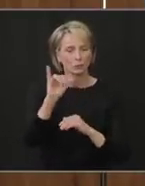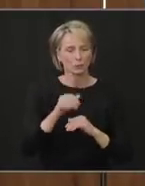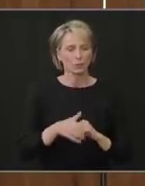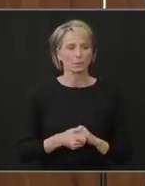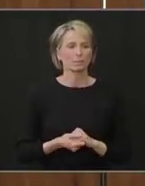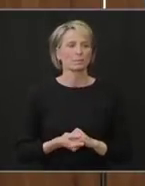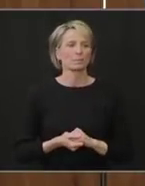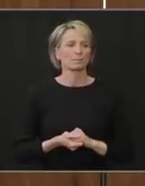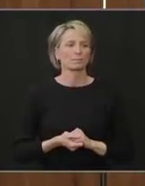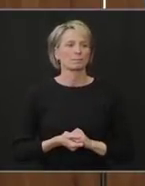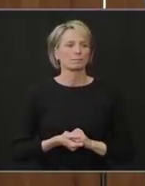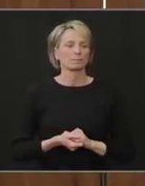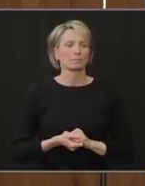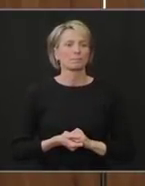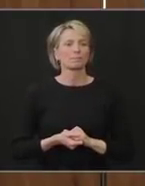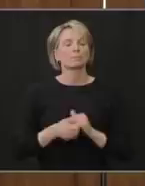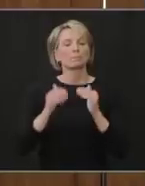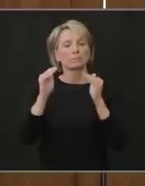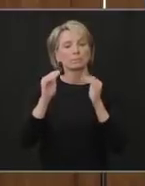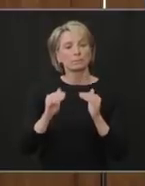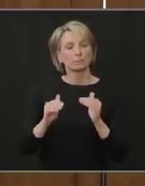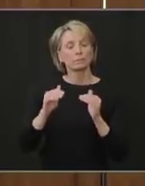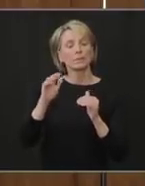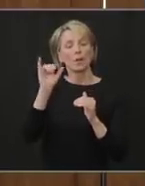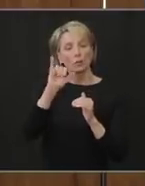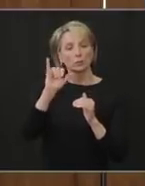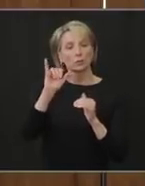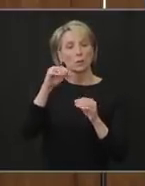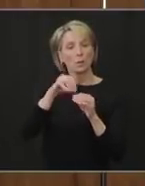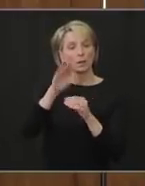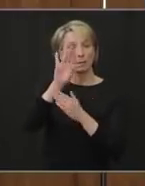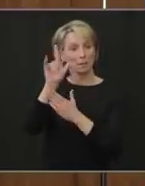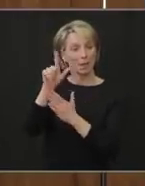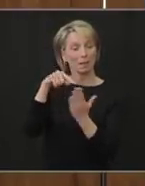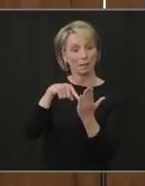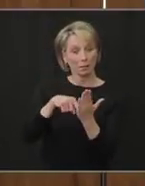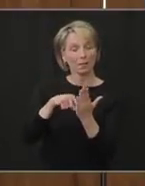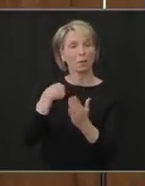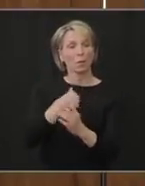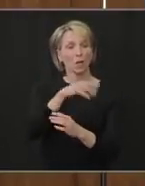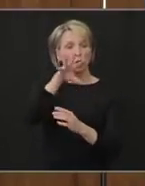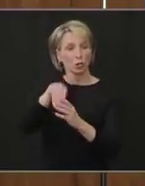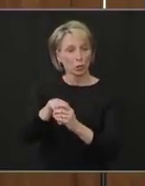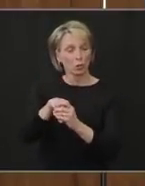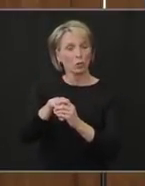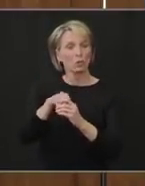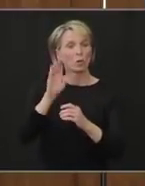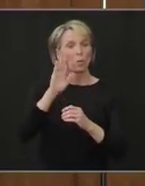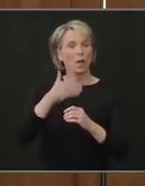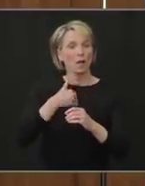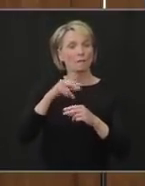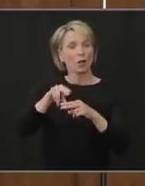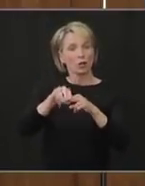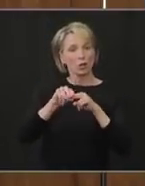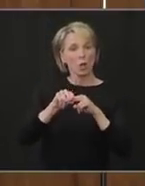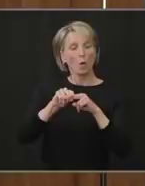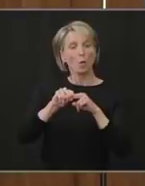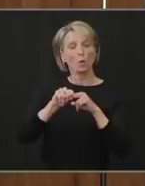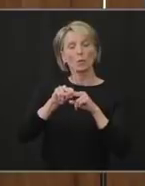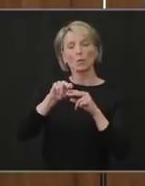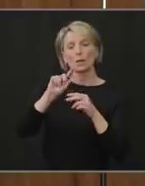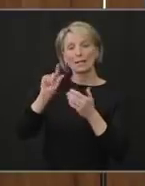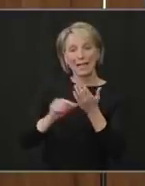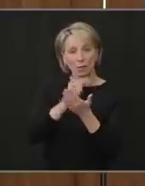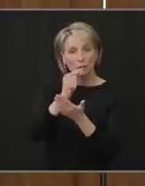the provision that provides for loan guarantees, a bailout of certain industries,